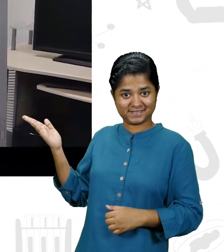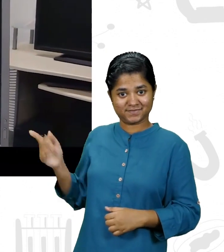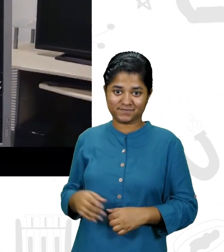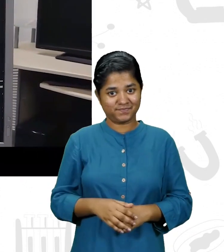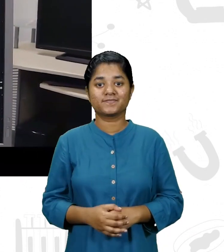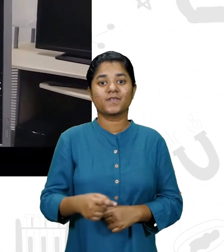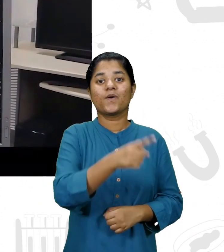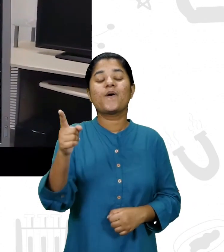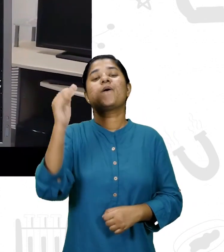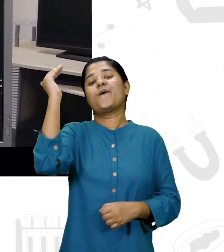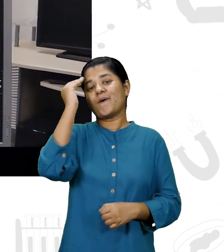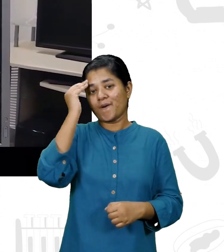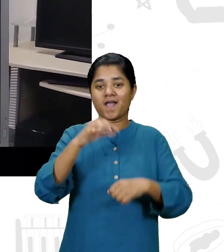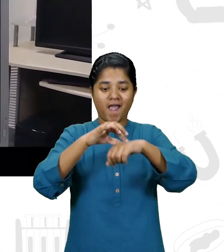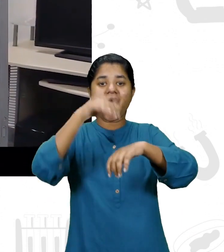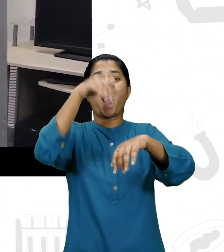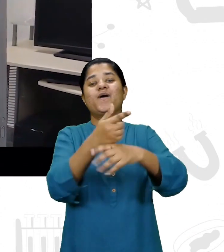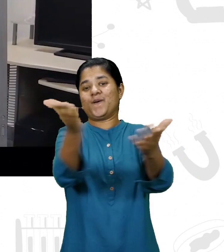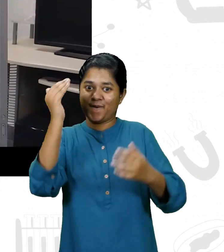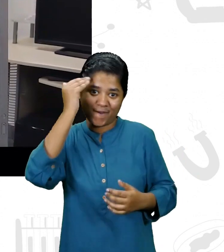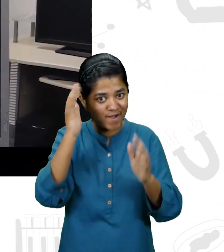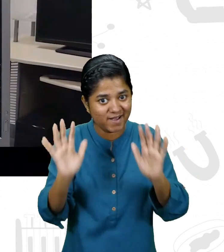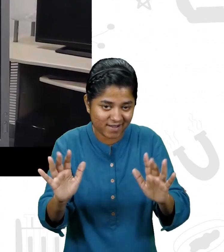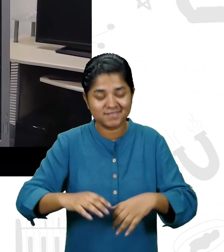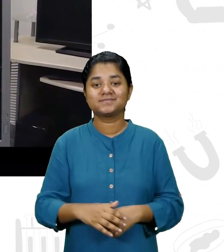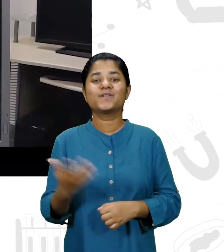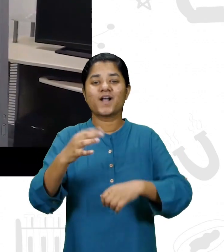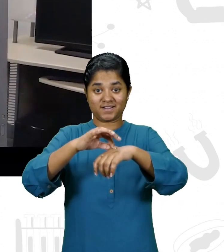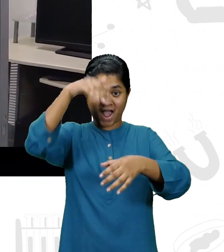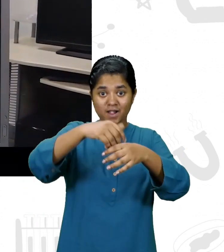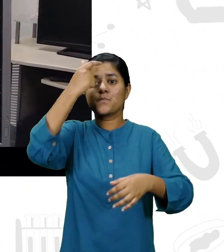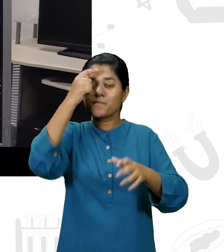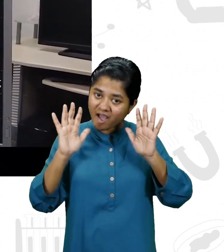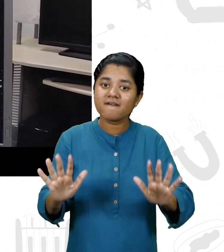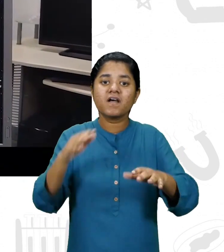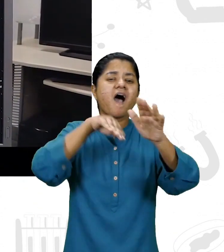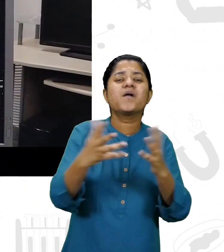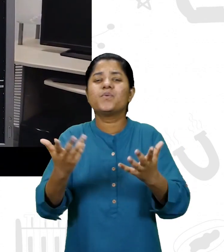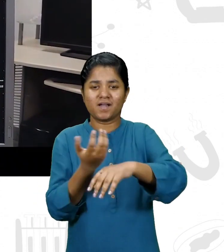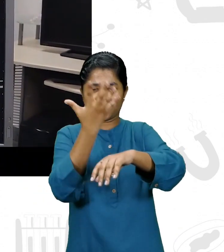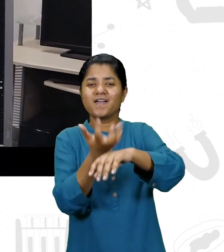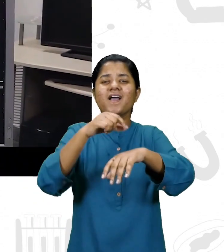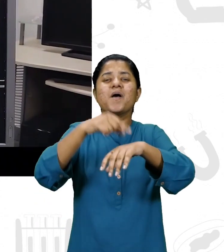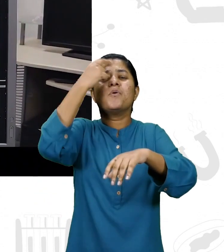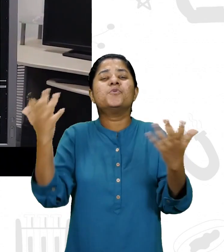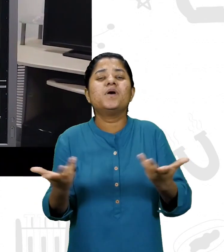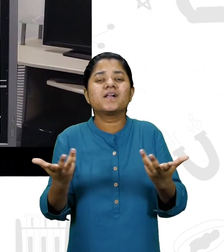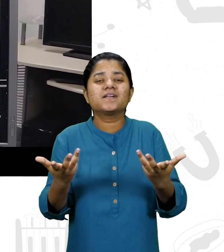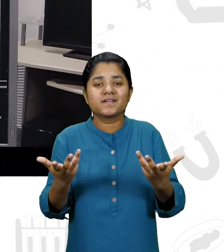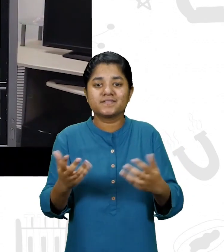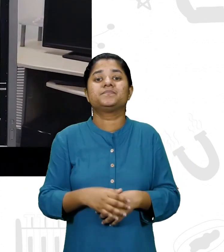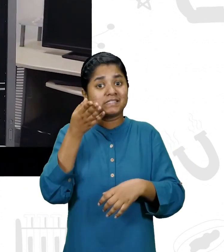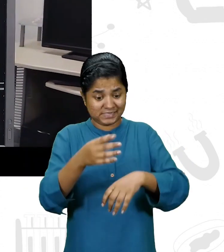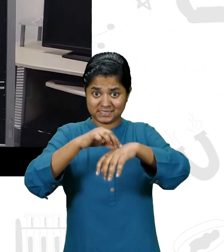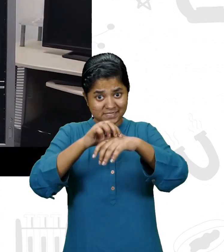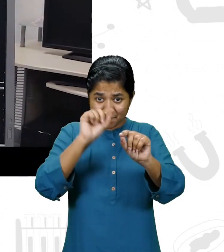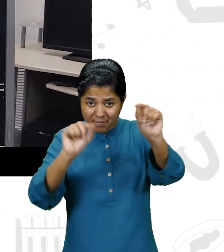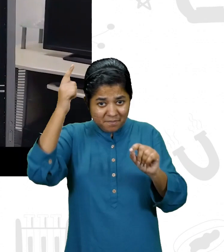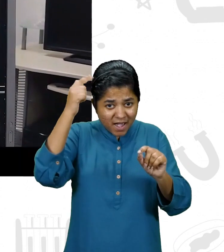a lot of pigment, the melanin pigment, which you see as this black pigmented